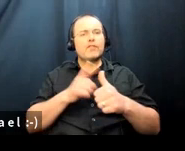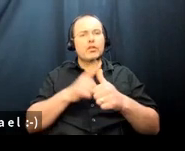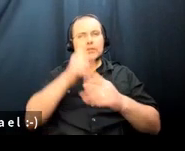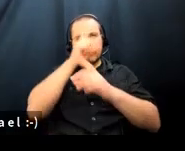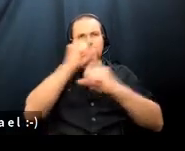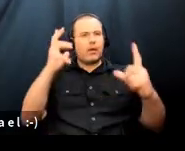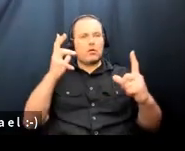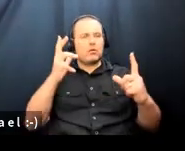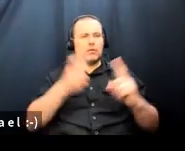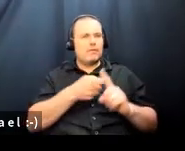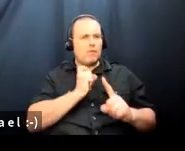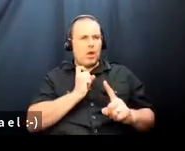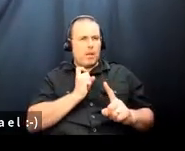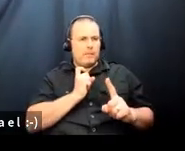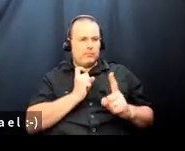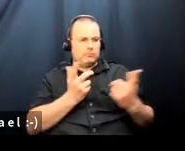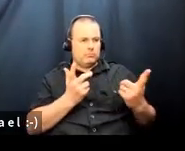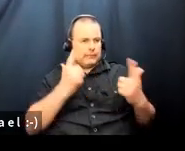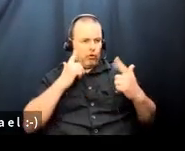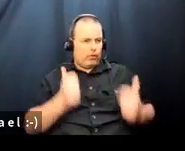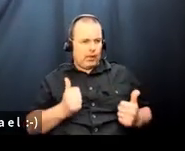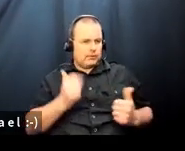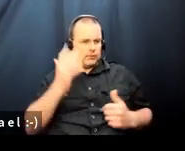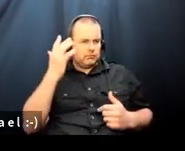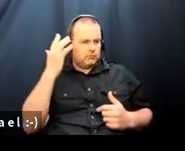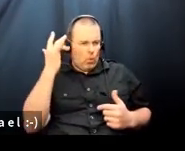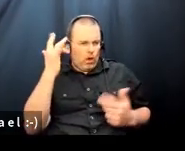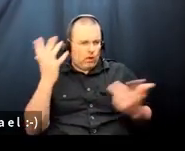etiology. Why does my child have a hearing loss?